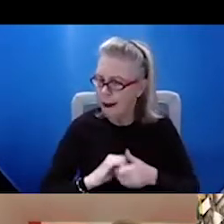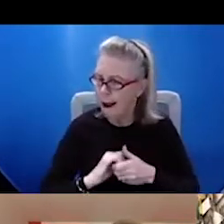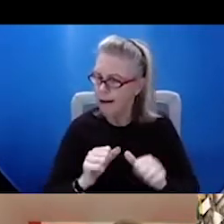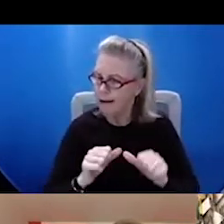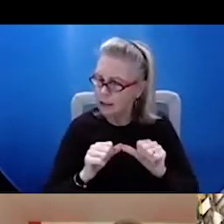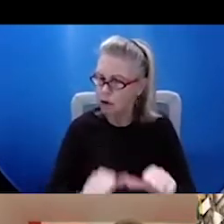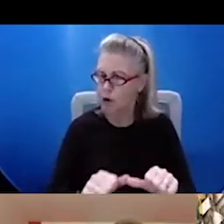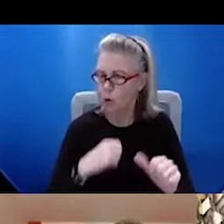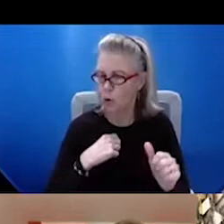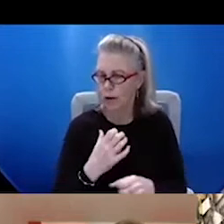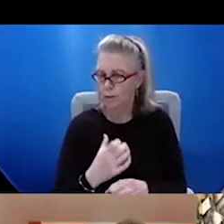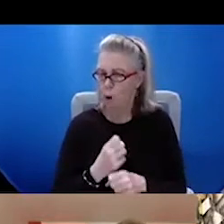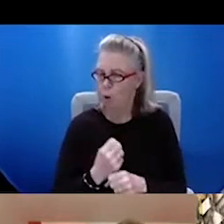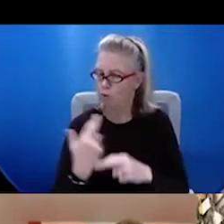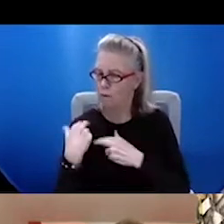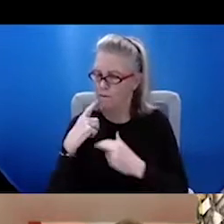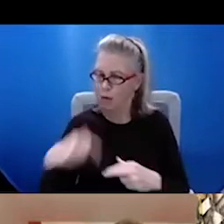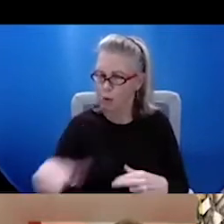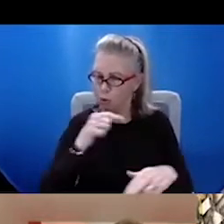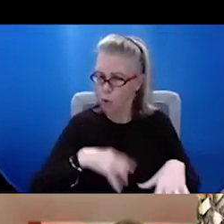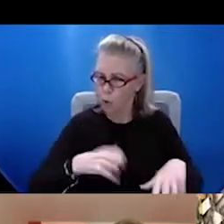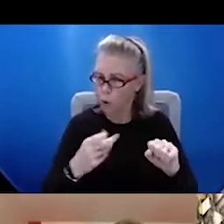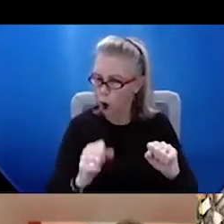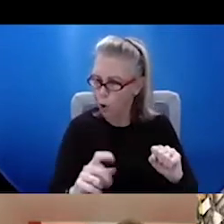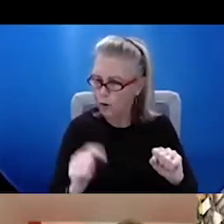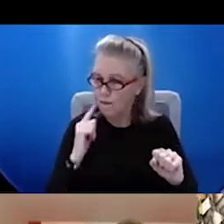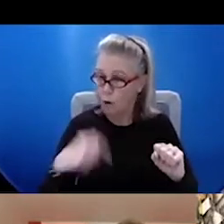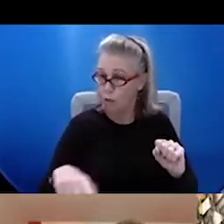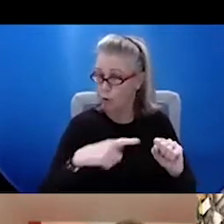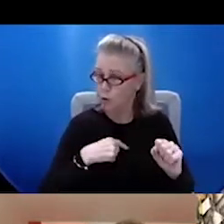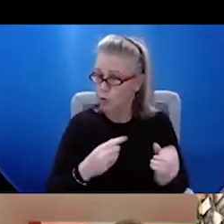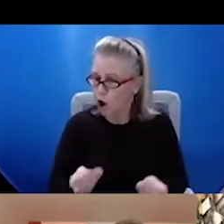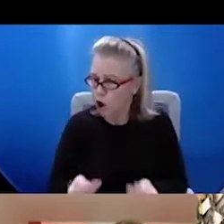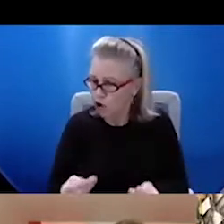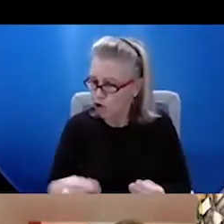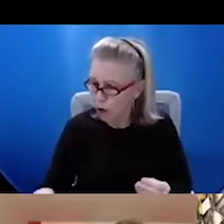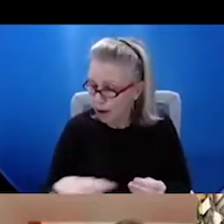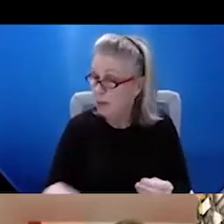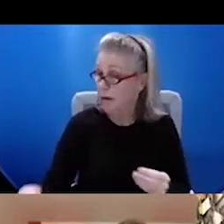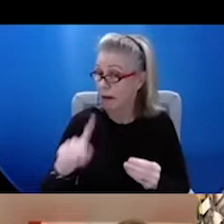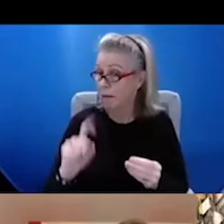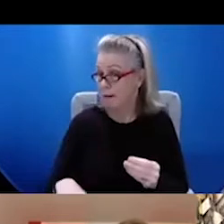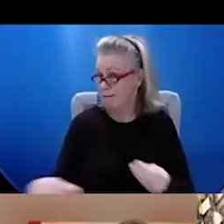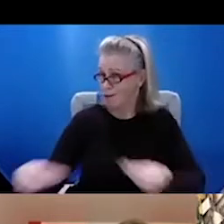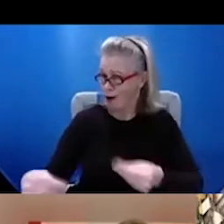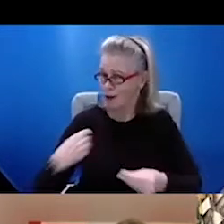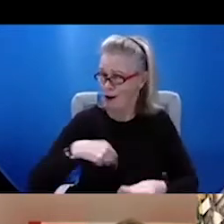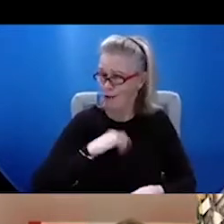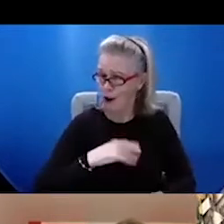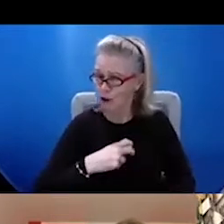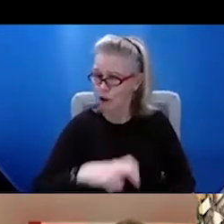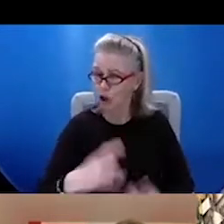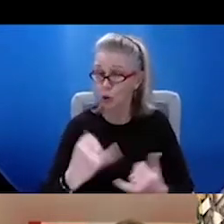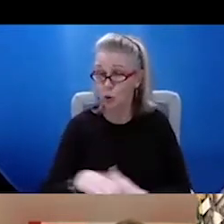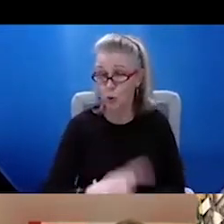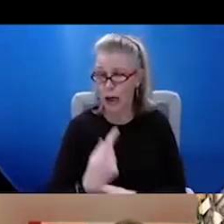responsibility for those that we host, for those that we mean to nourish, as they nourish us in our journey. Today, though, we have